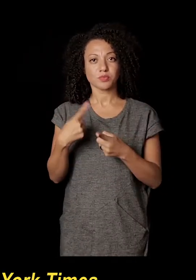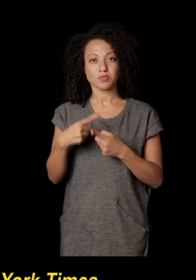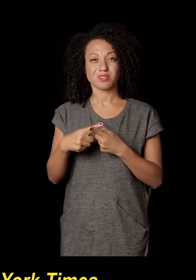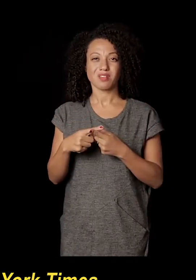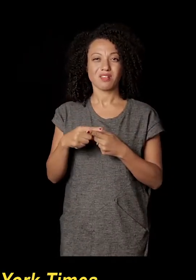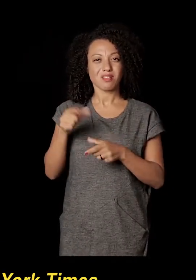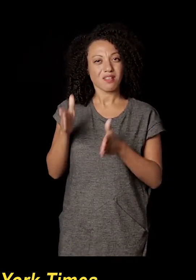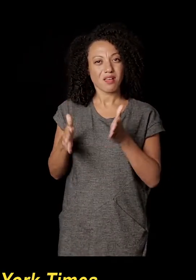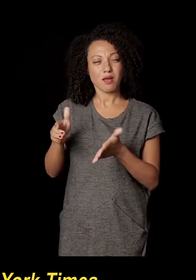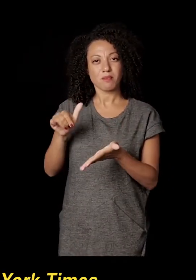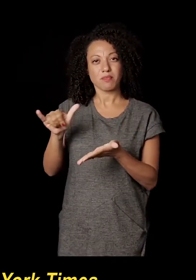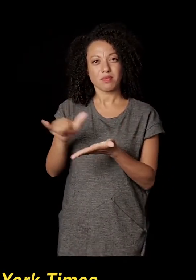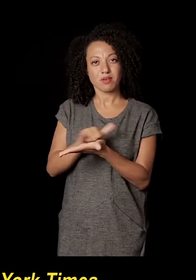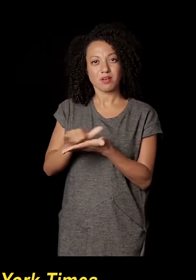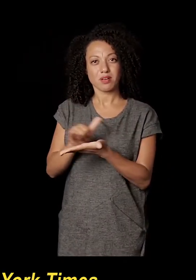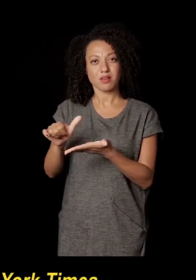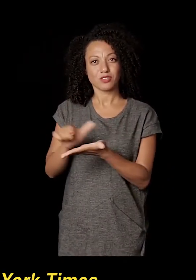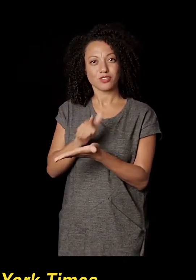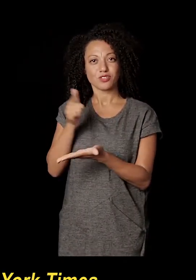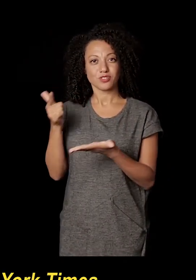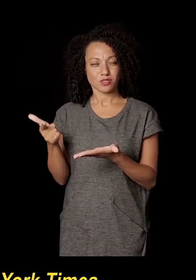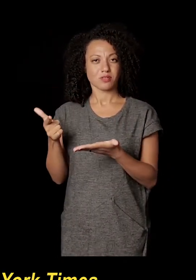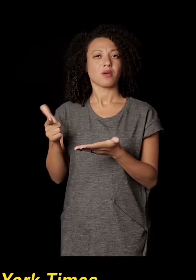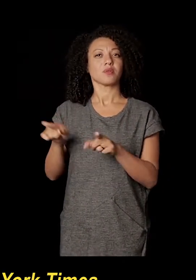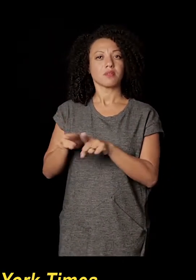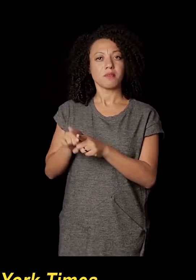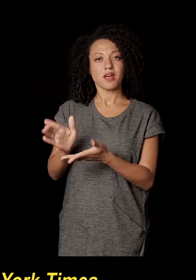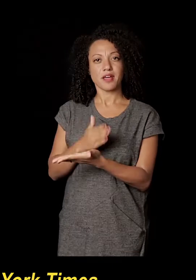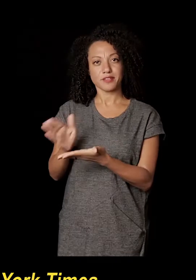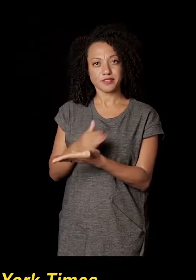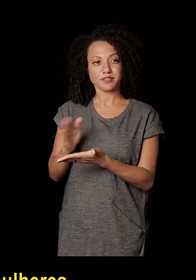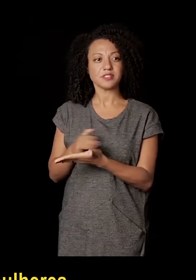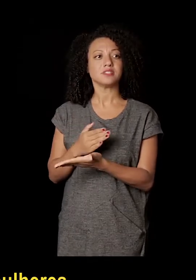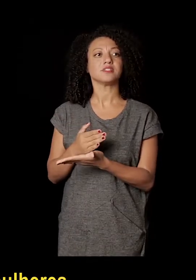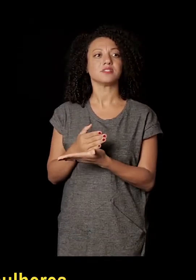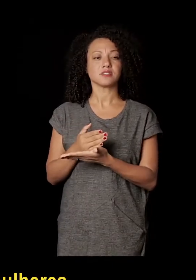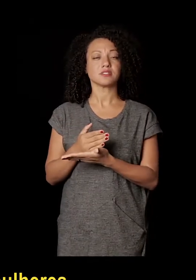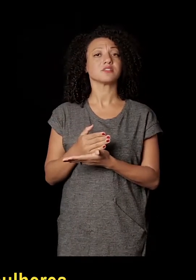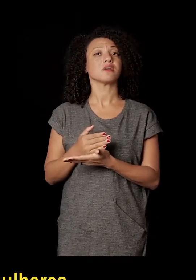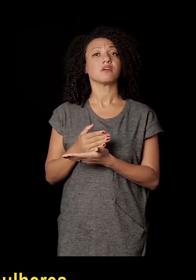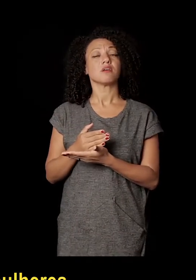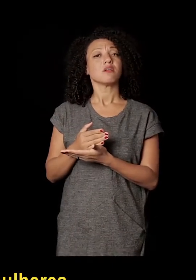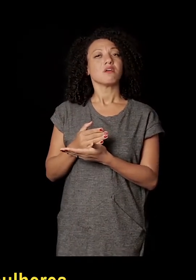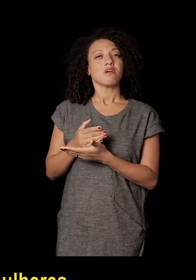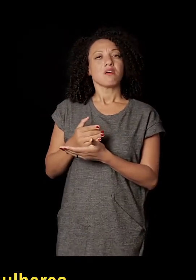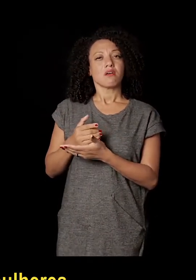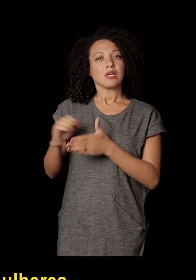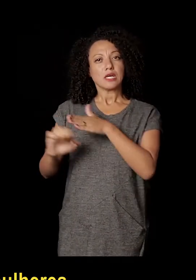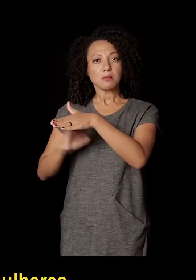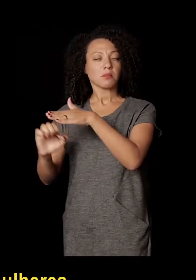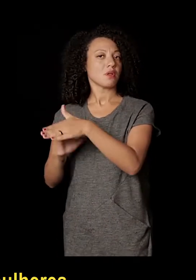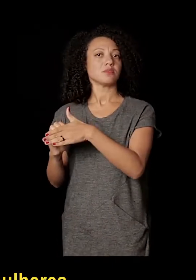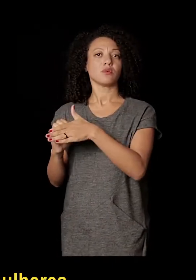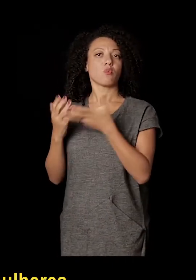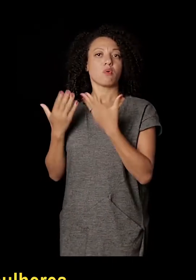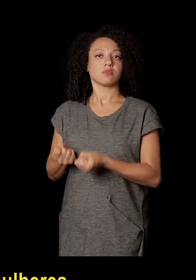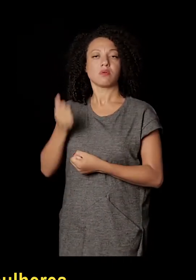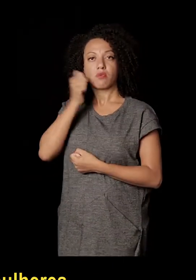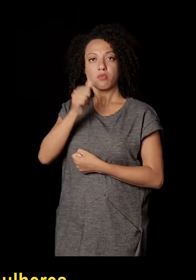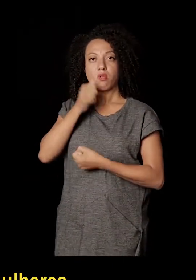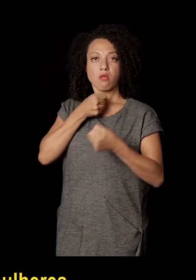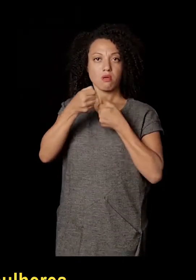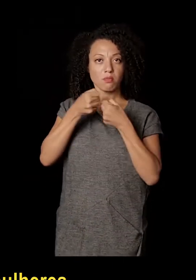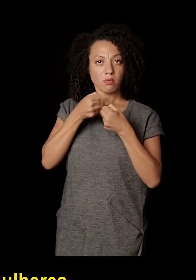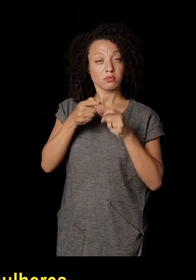when the New York Times, the Herald Tribune, Time Magazine, Newsweek, we're not hiring women in